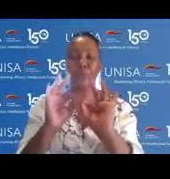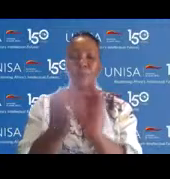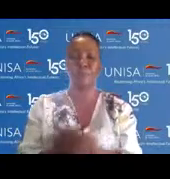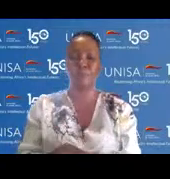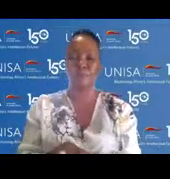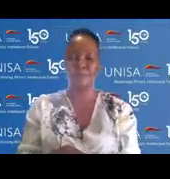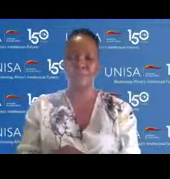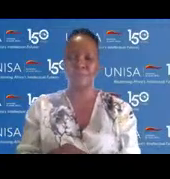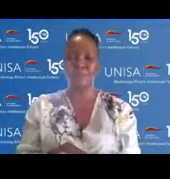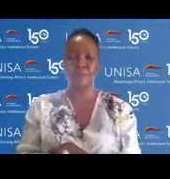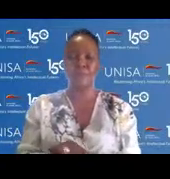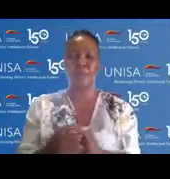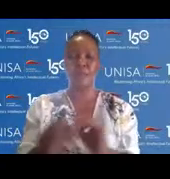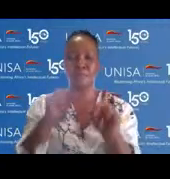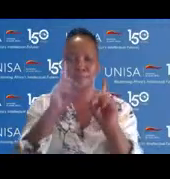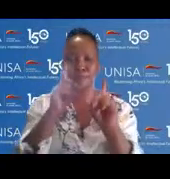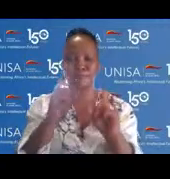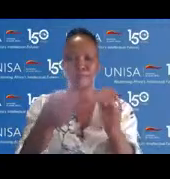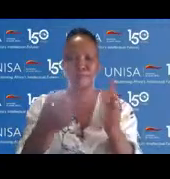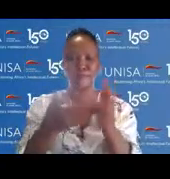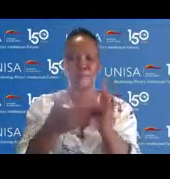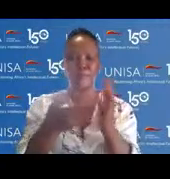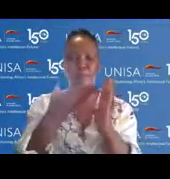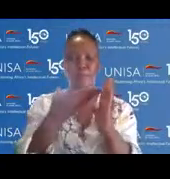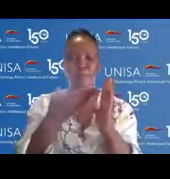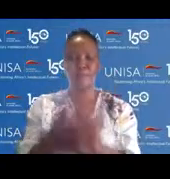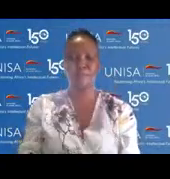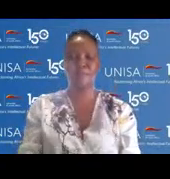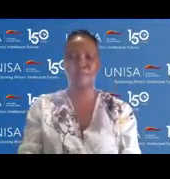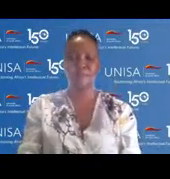picture. It really wants me to take a picture.